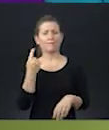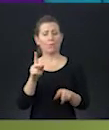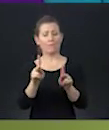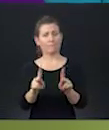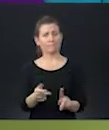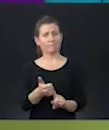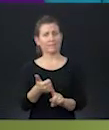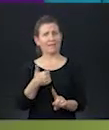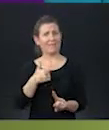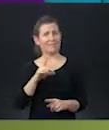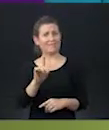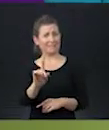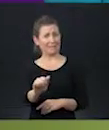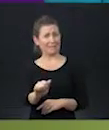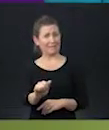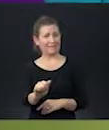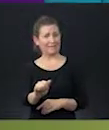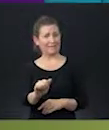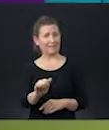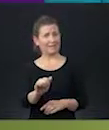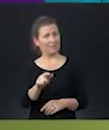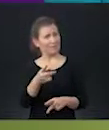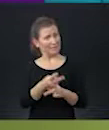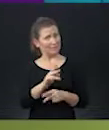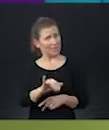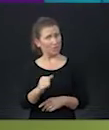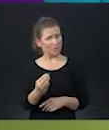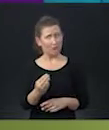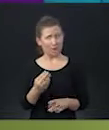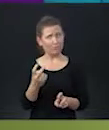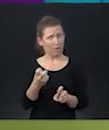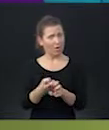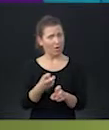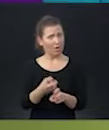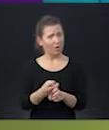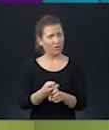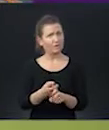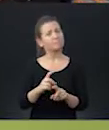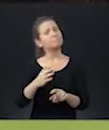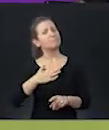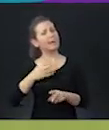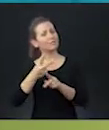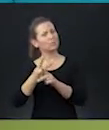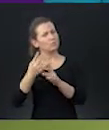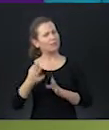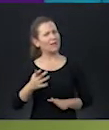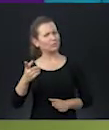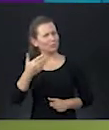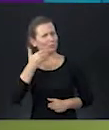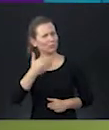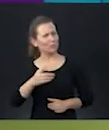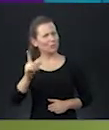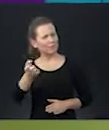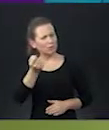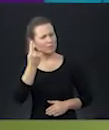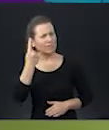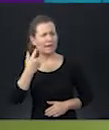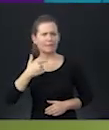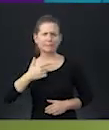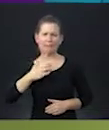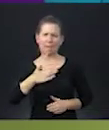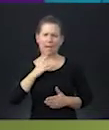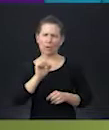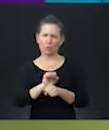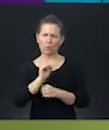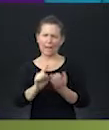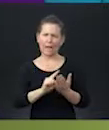5. And for a person with a disability, keeping a job is very hard. I have a good supervisor that understands I